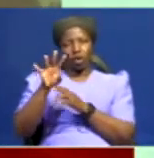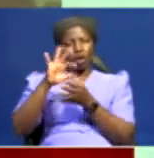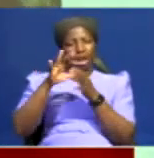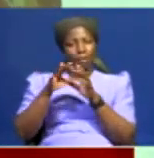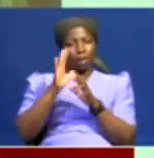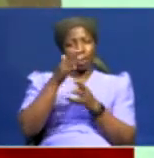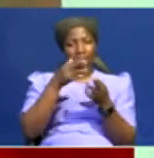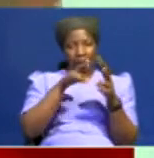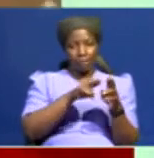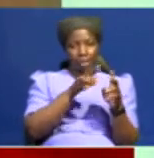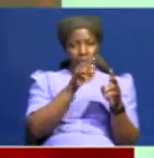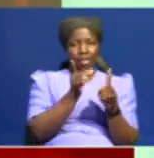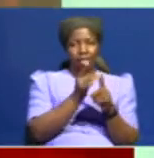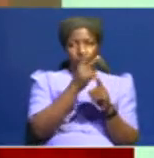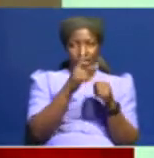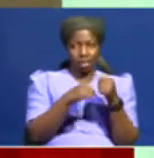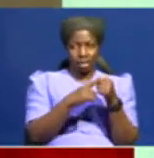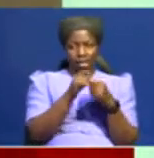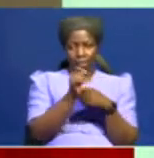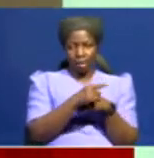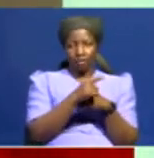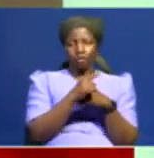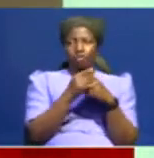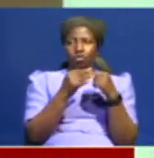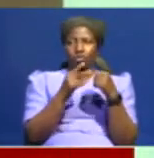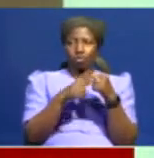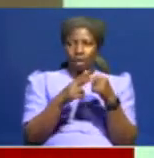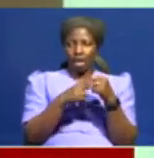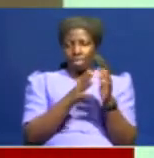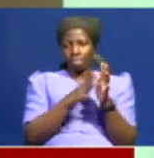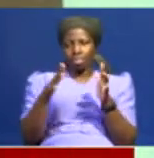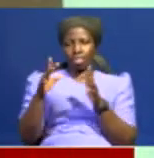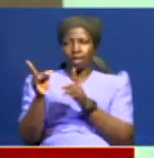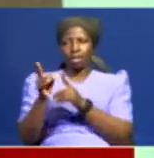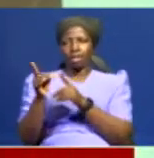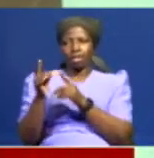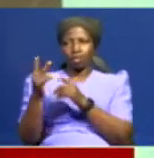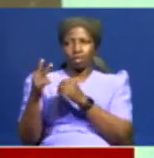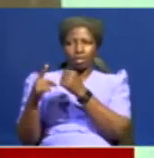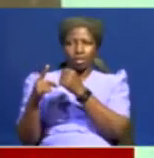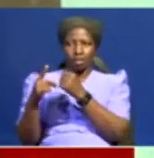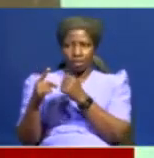25th and August 11th next year. For Prime Edition Sports, I'm Daniel Mwendwa.